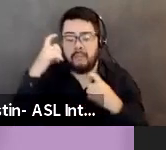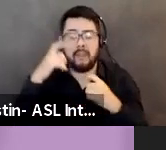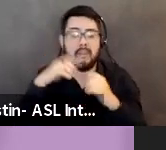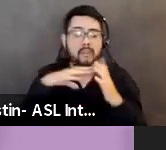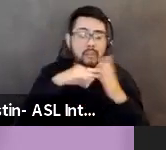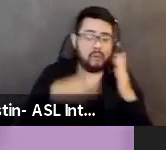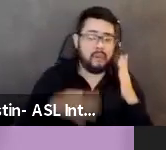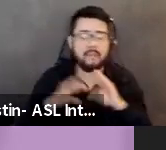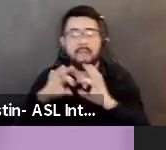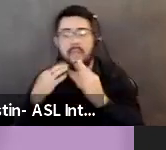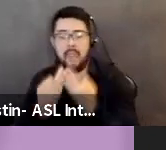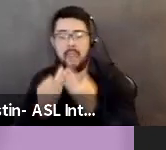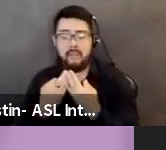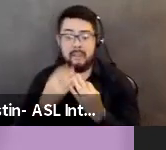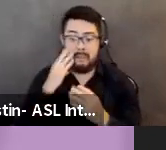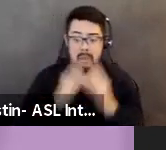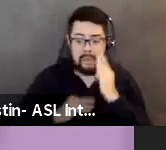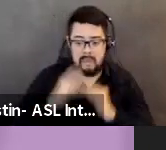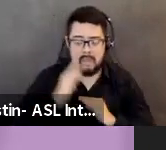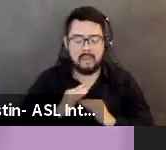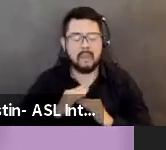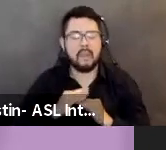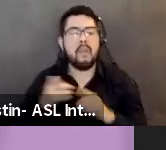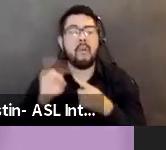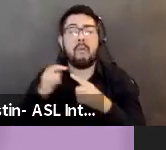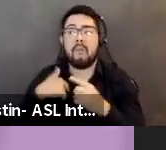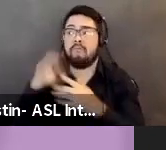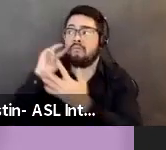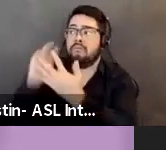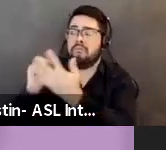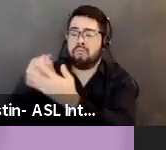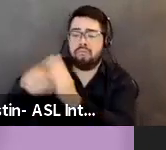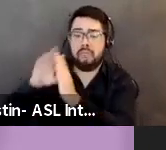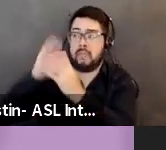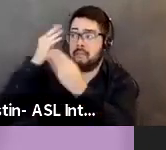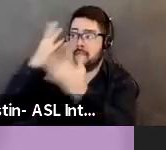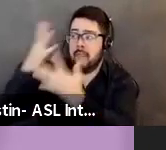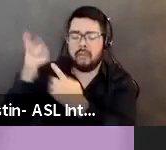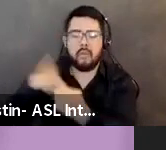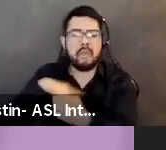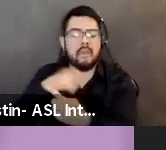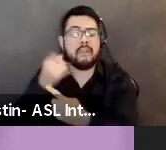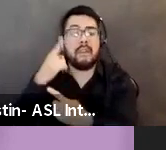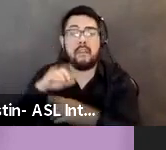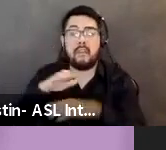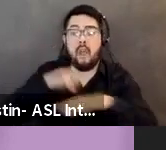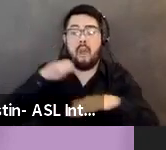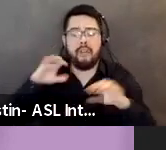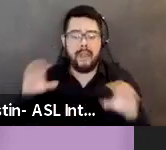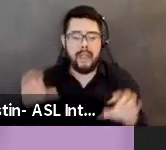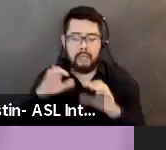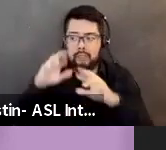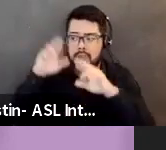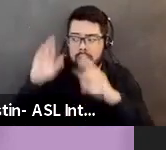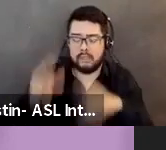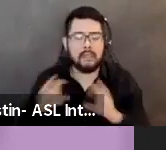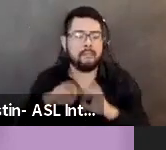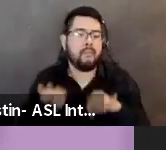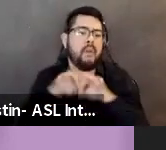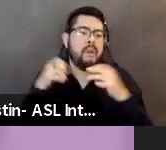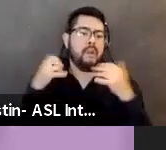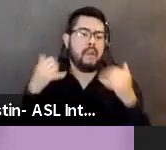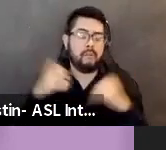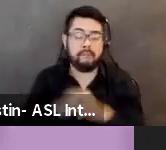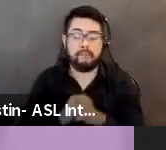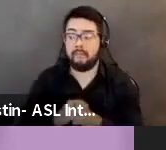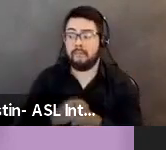to and for us when we look at our data from our students we know that the call to action is even greater now than ever in 2019